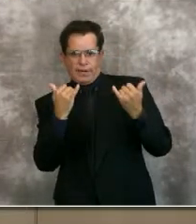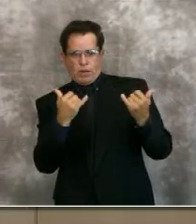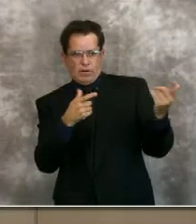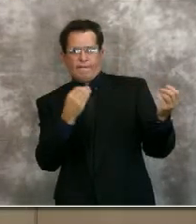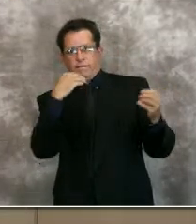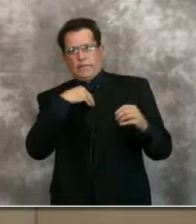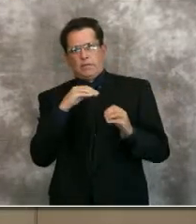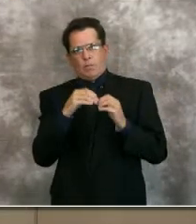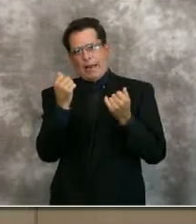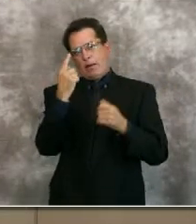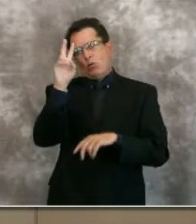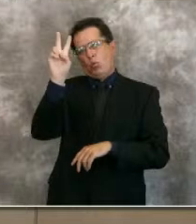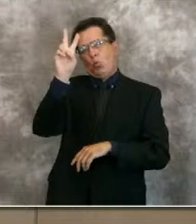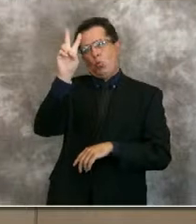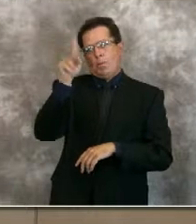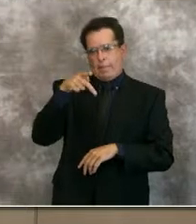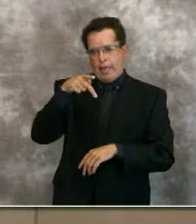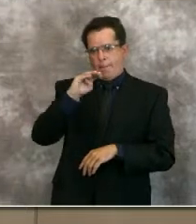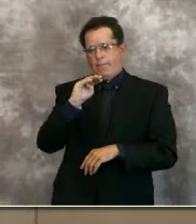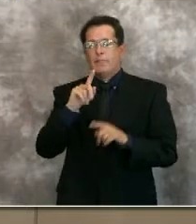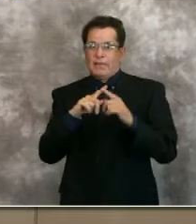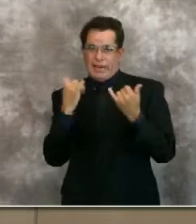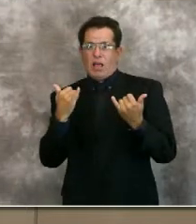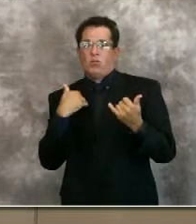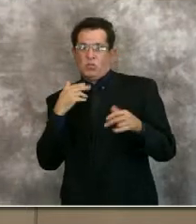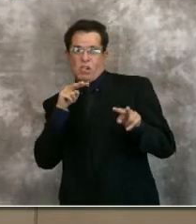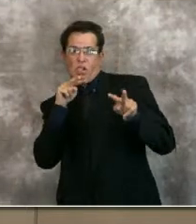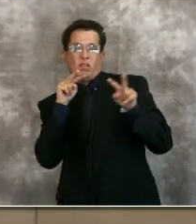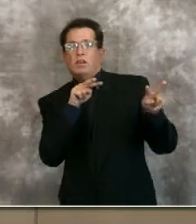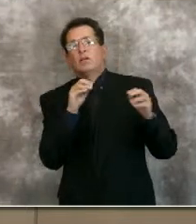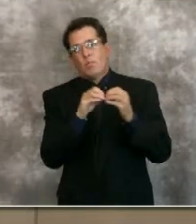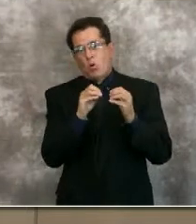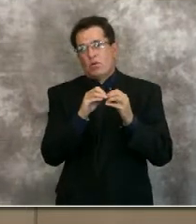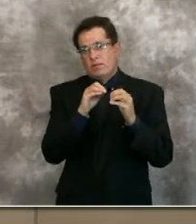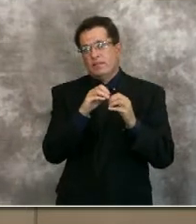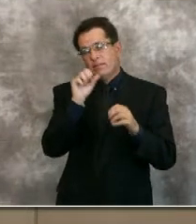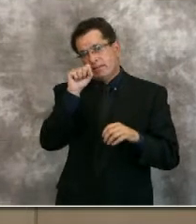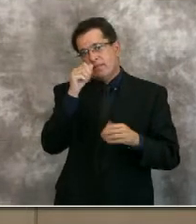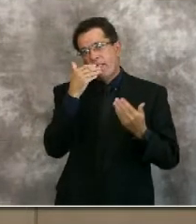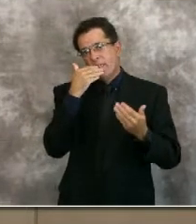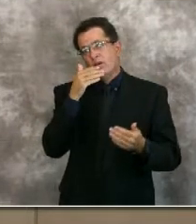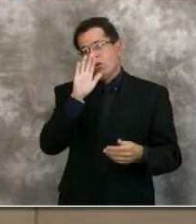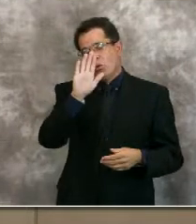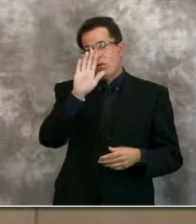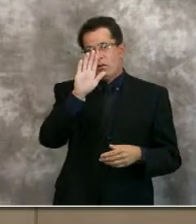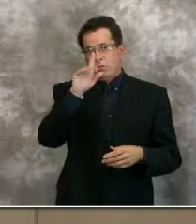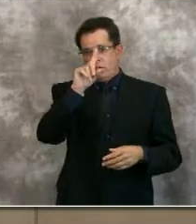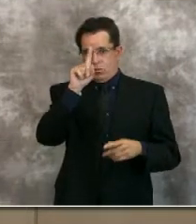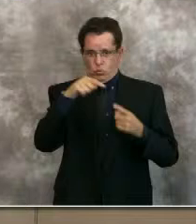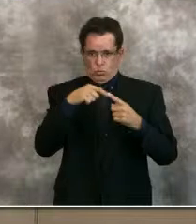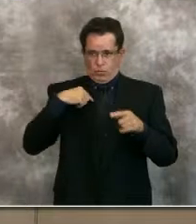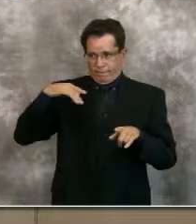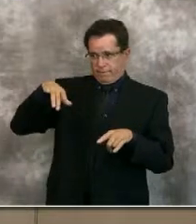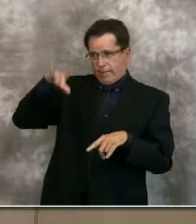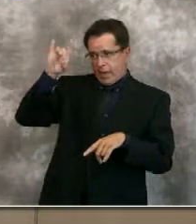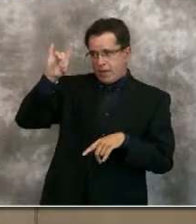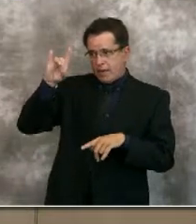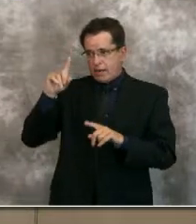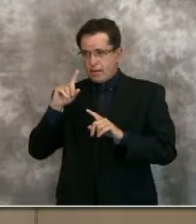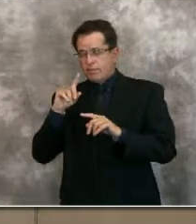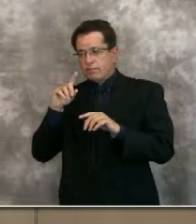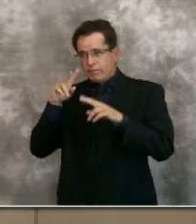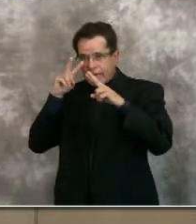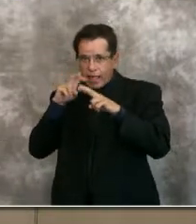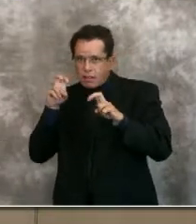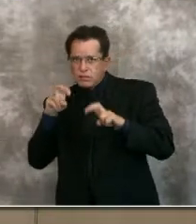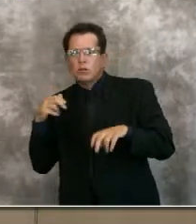2 p.m., but we are looking into that. So thank you for that question. And as soon as we conduct those analyses,